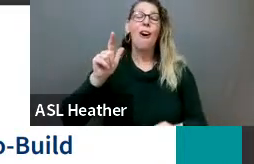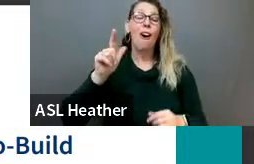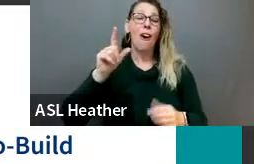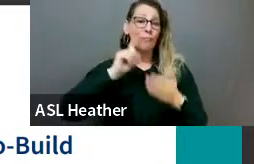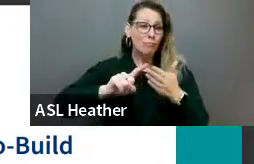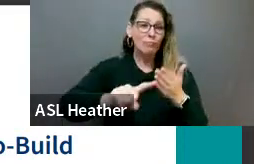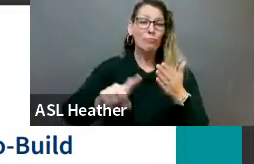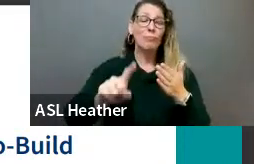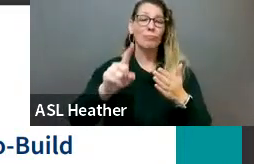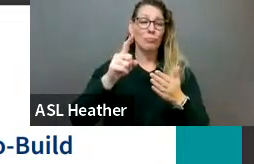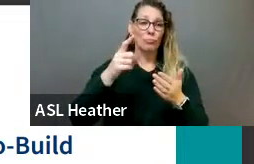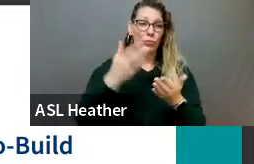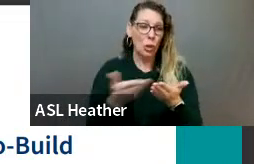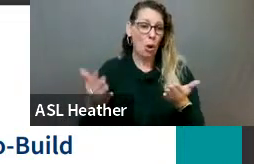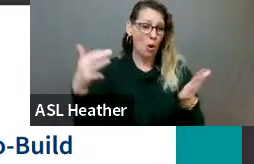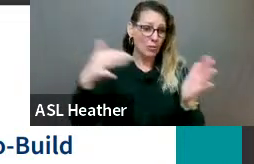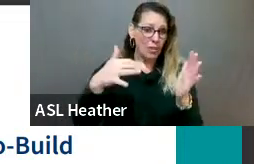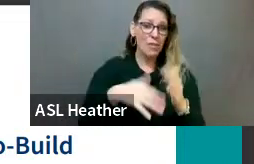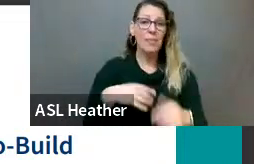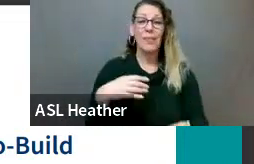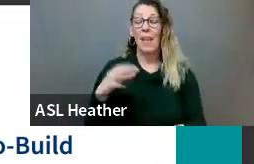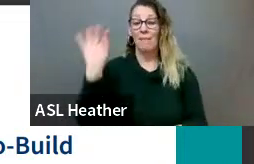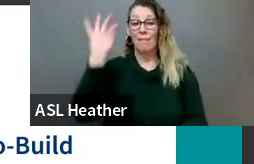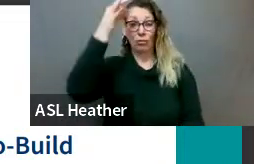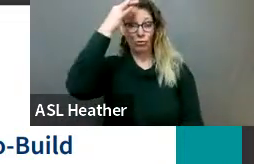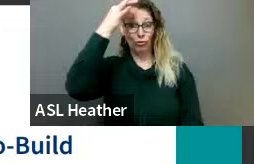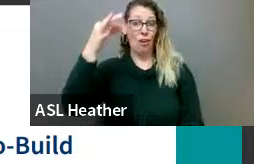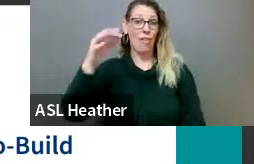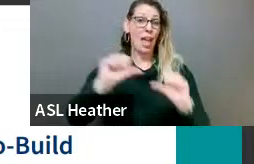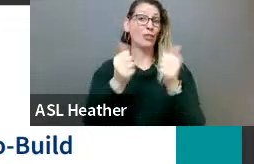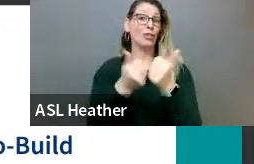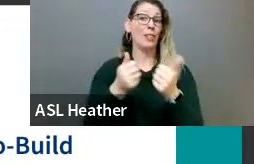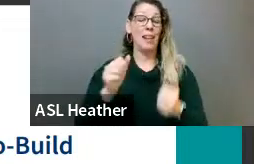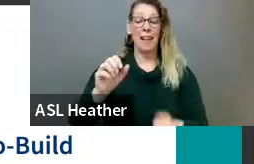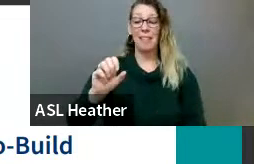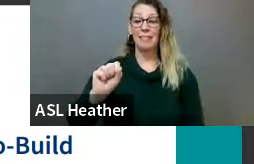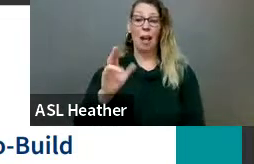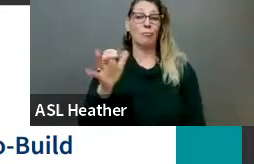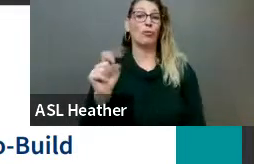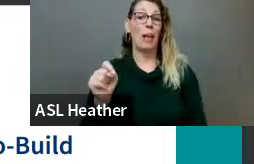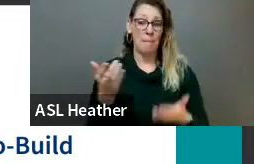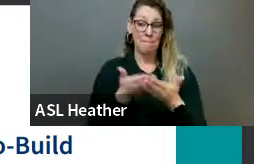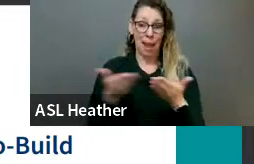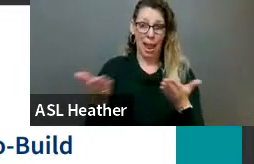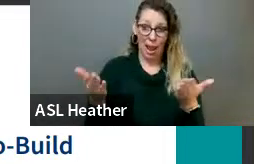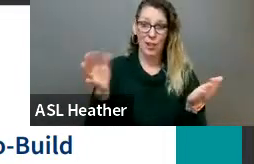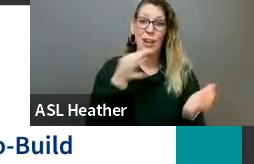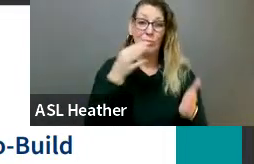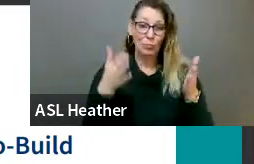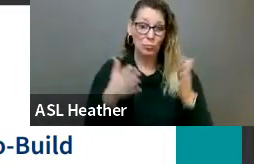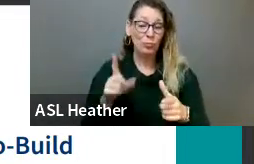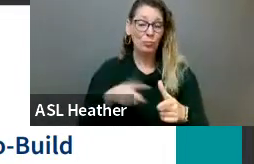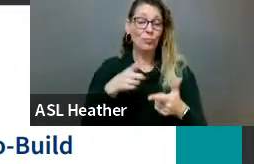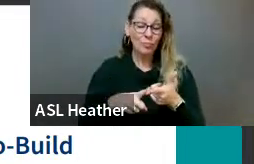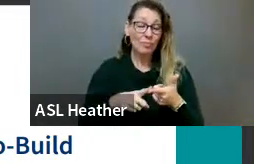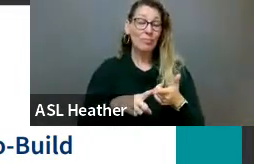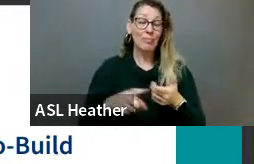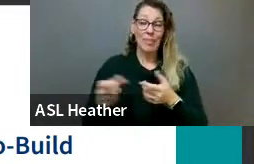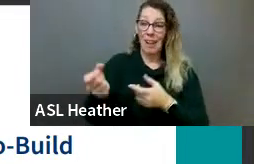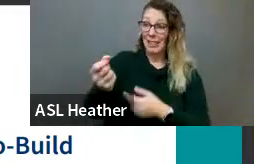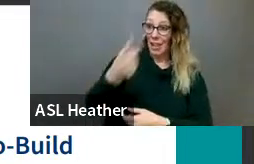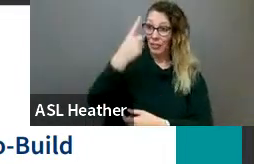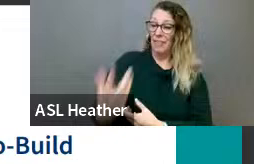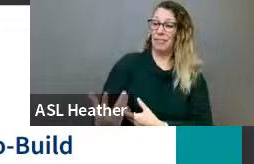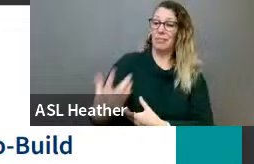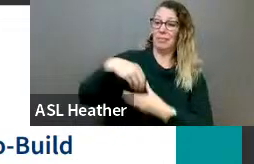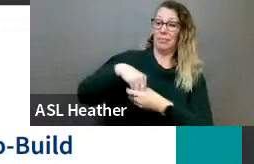studied, and with federal agency subject matter experts. Then our team has been working to make those studies understandable within the